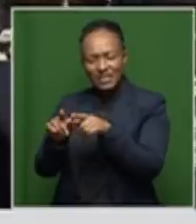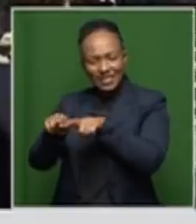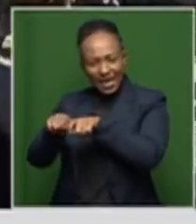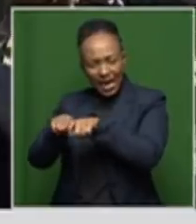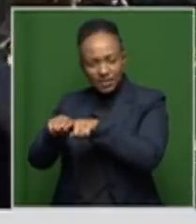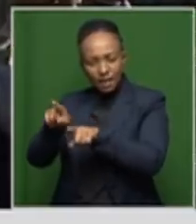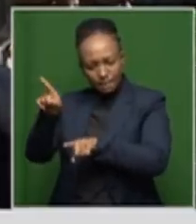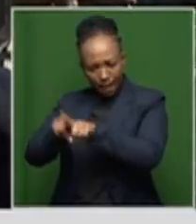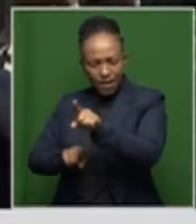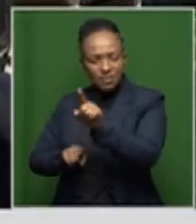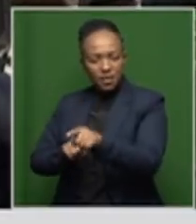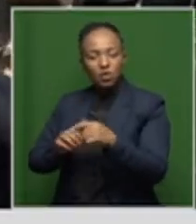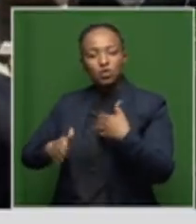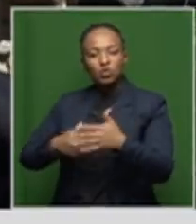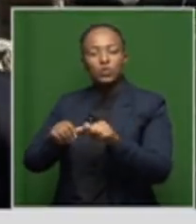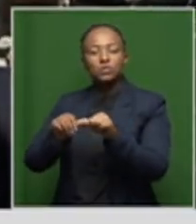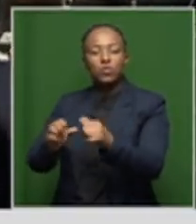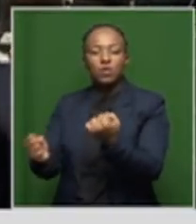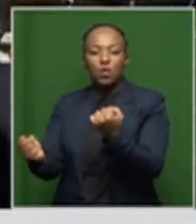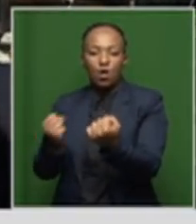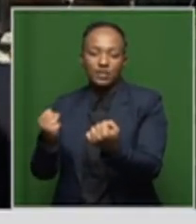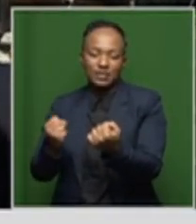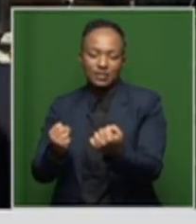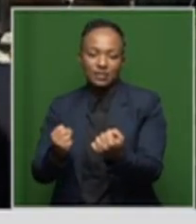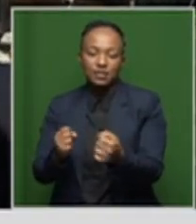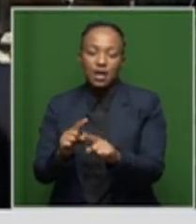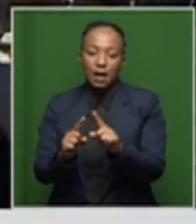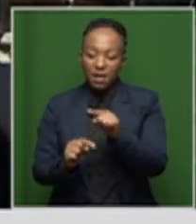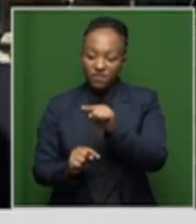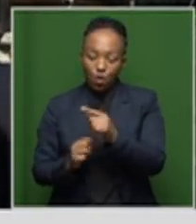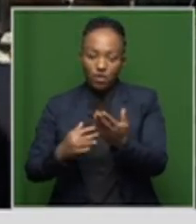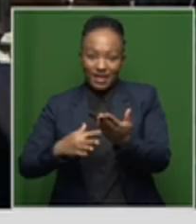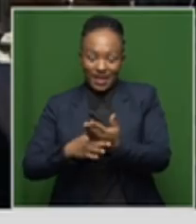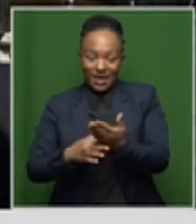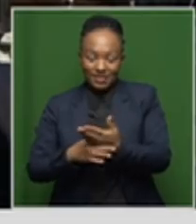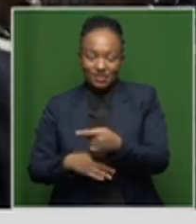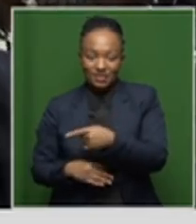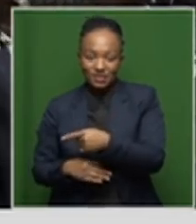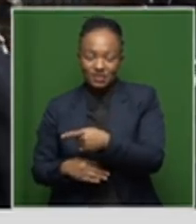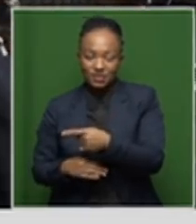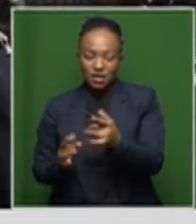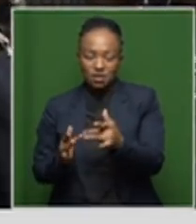us to be able to proceed with court matters. And in terms of this particular case,